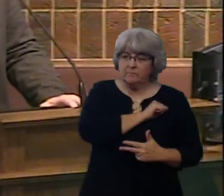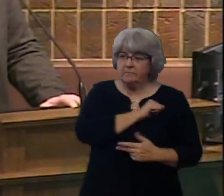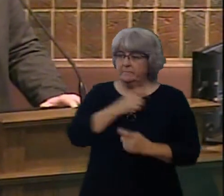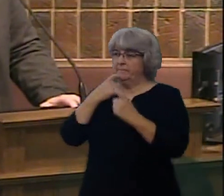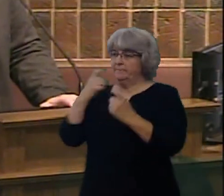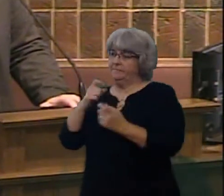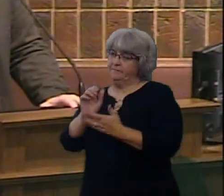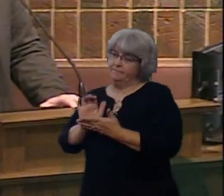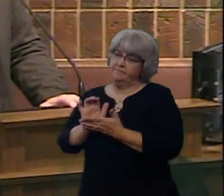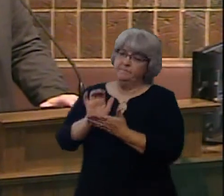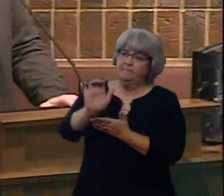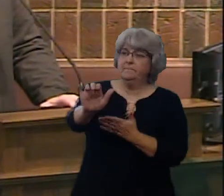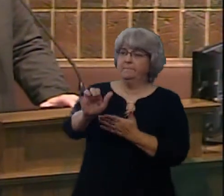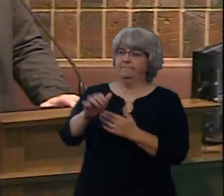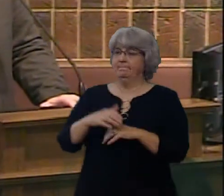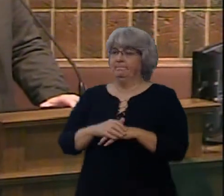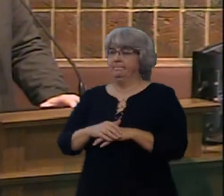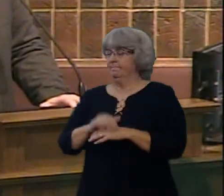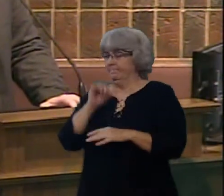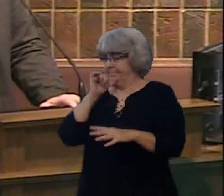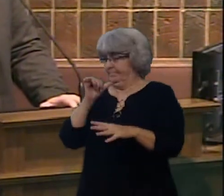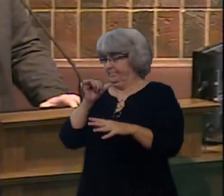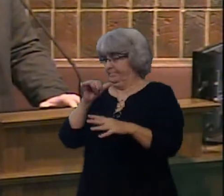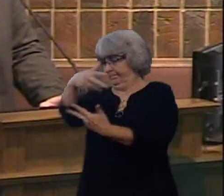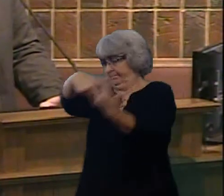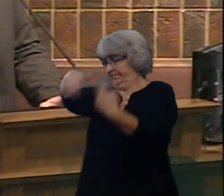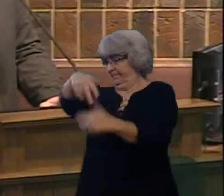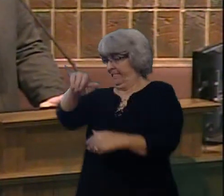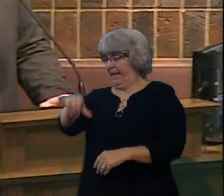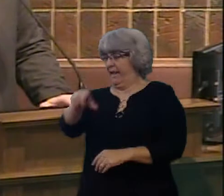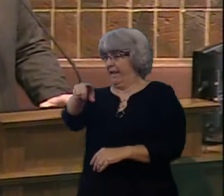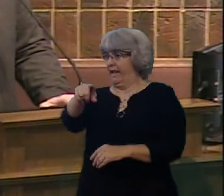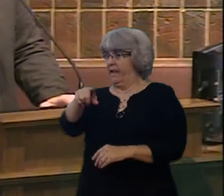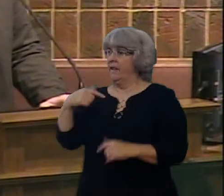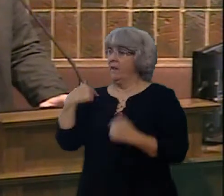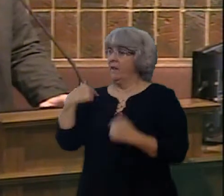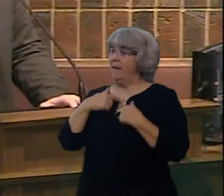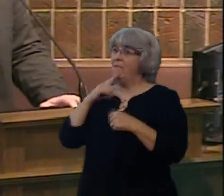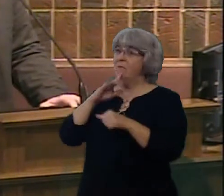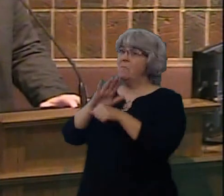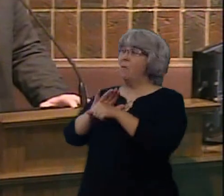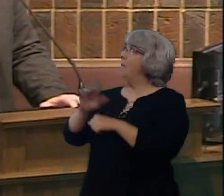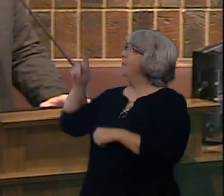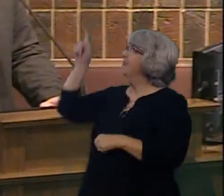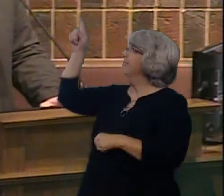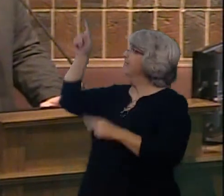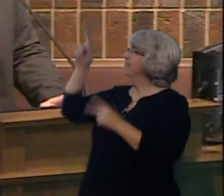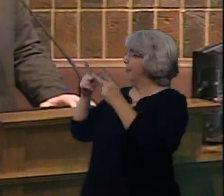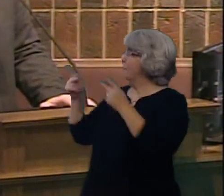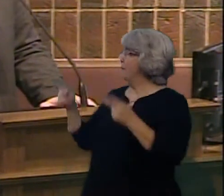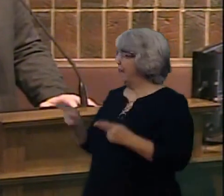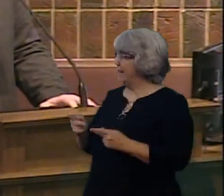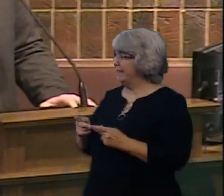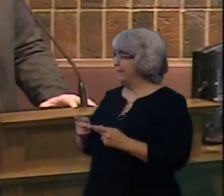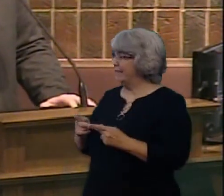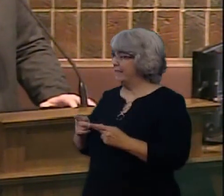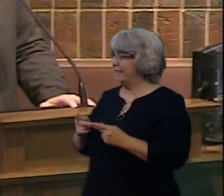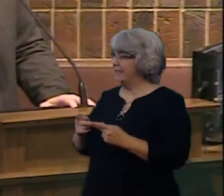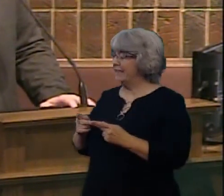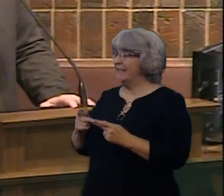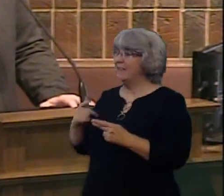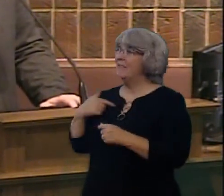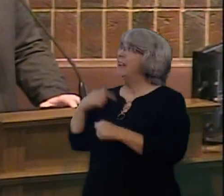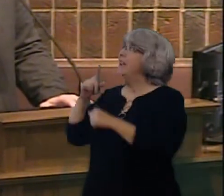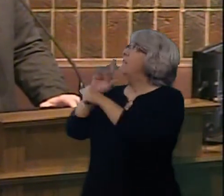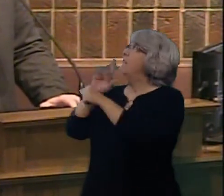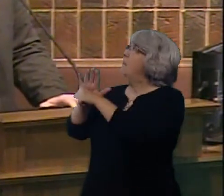away evil in our life, then we have a promise of a place that's for us. We have a promise